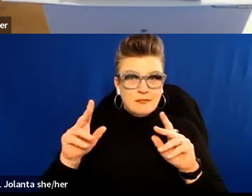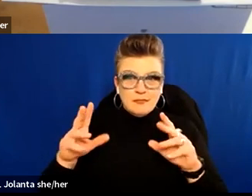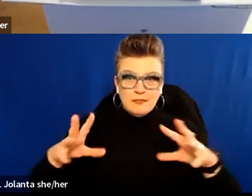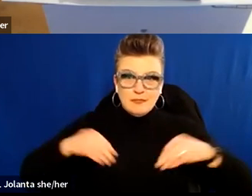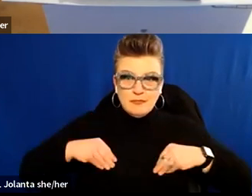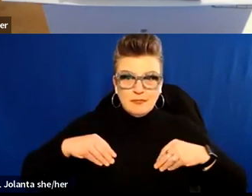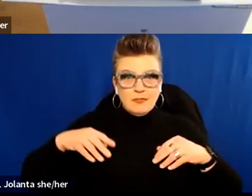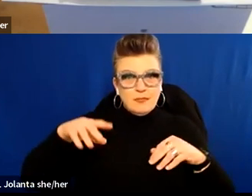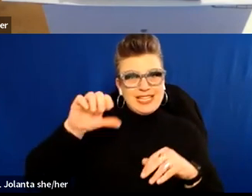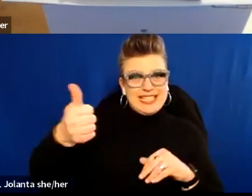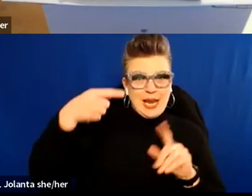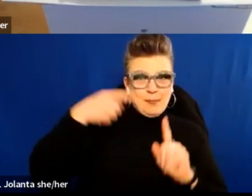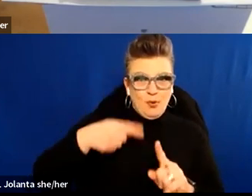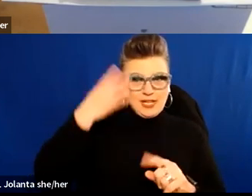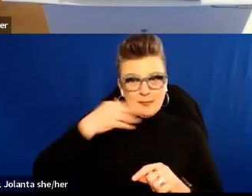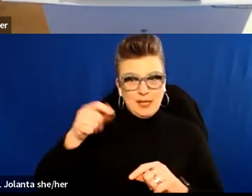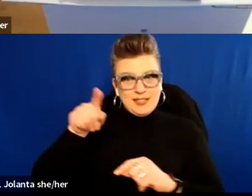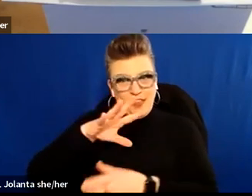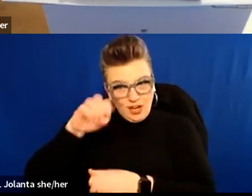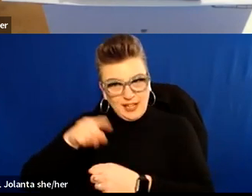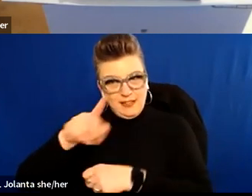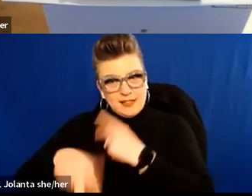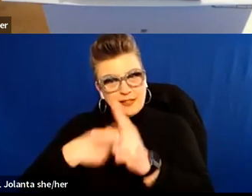points because they're in this type of school